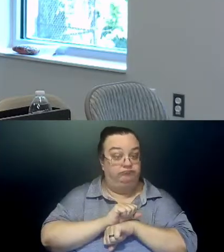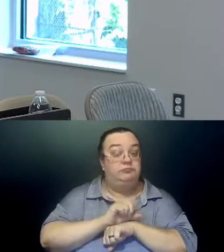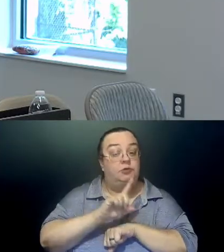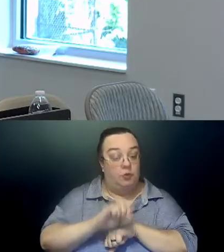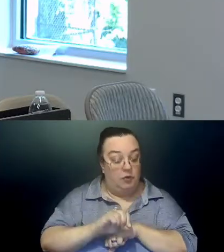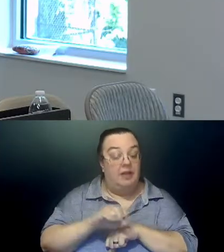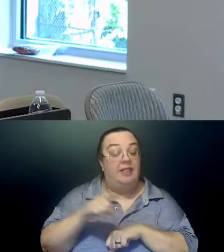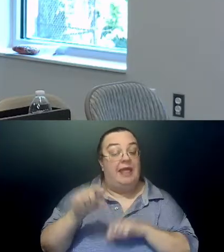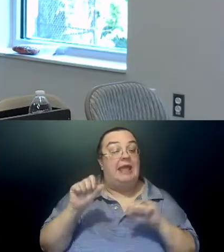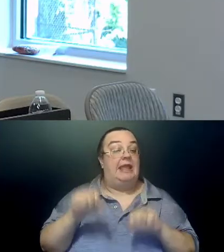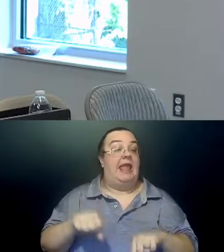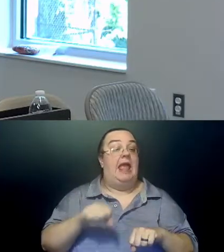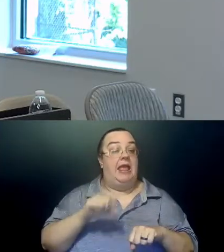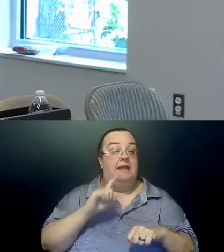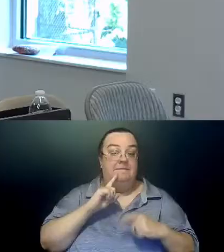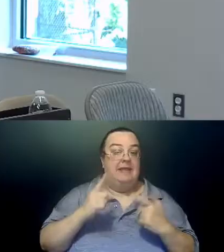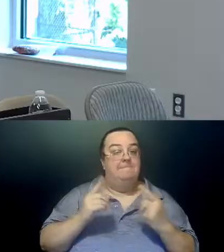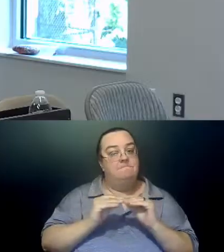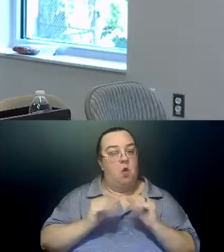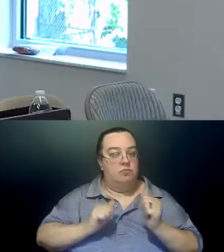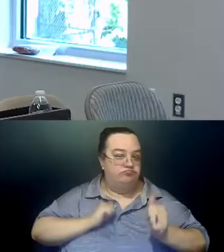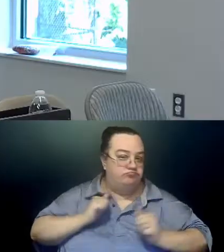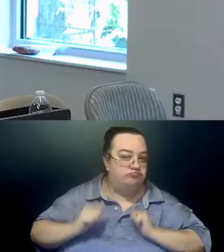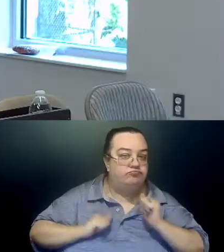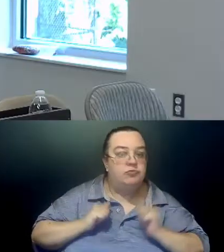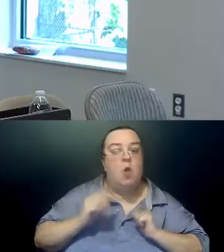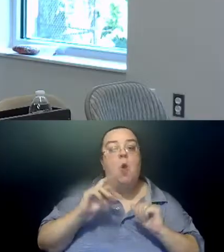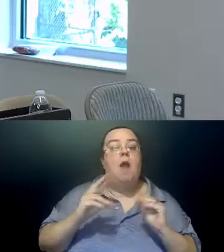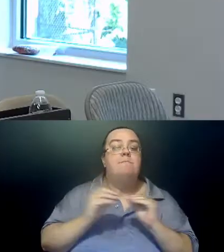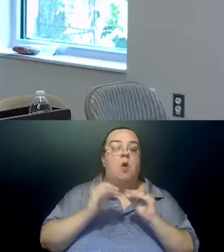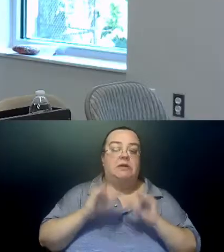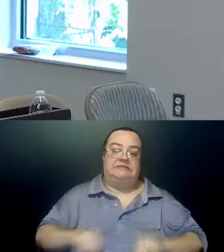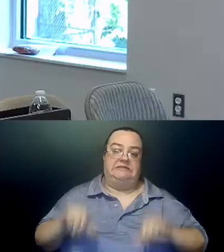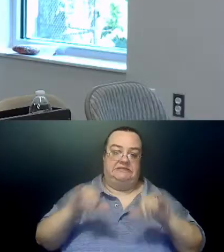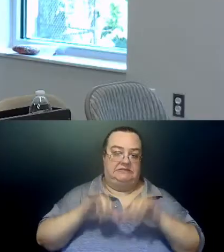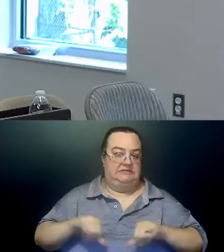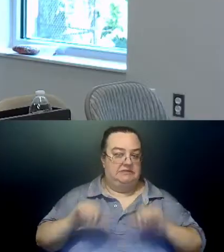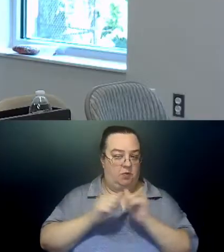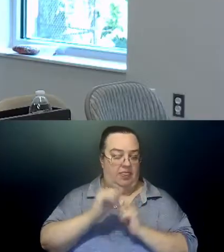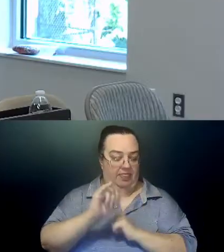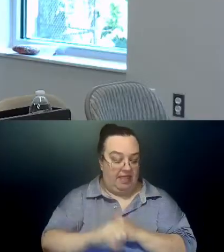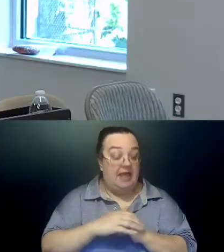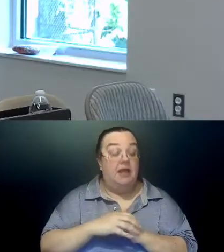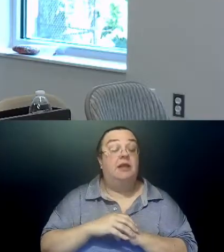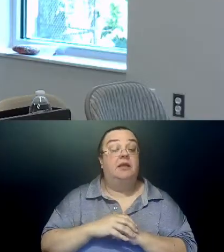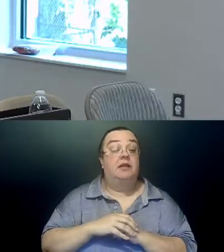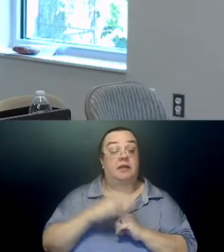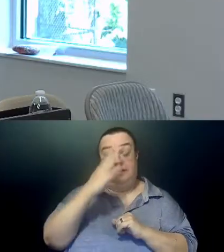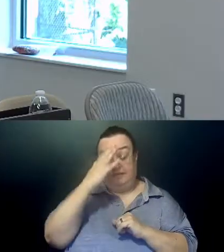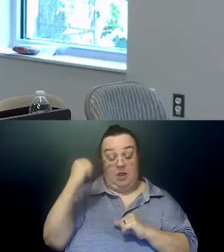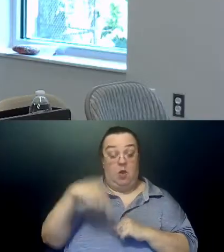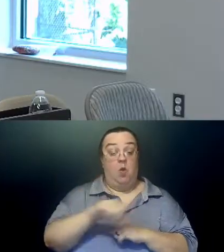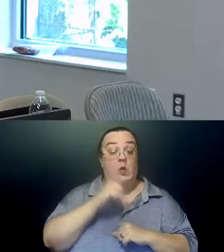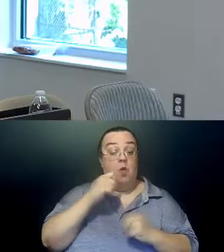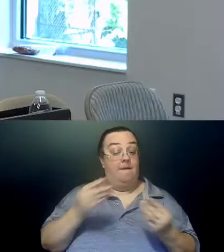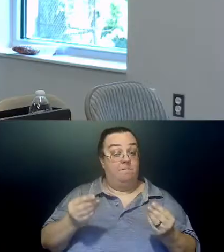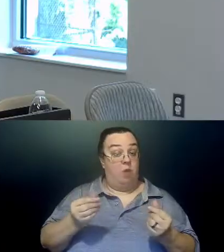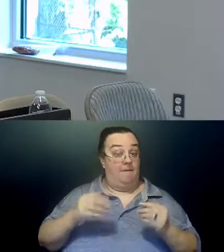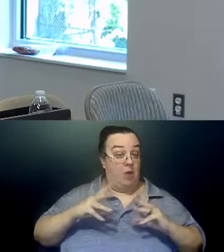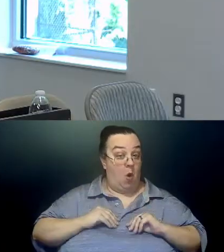on more aggressively or consistently. Since property owners have already